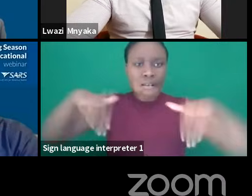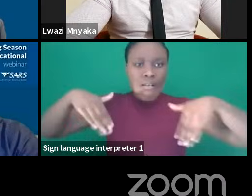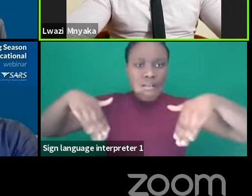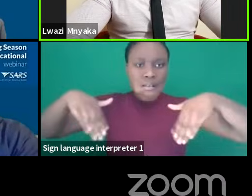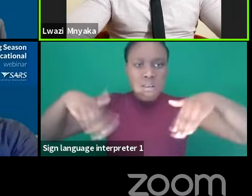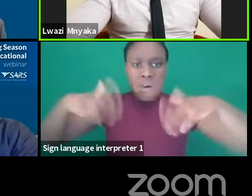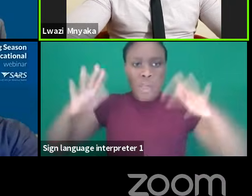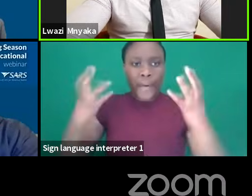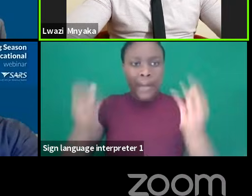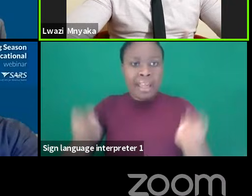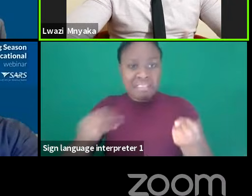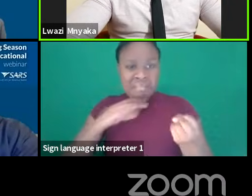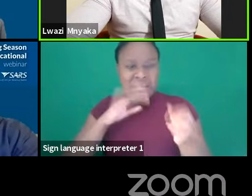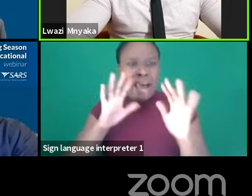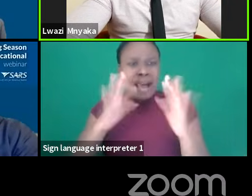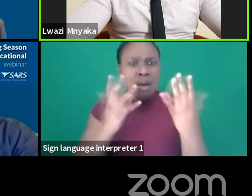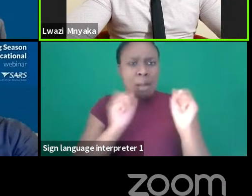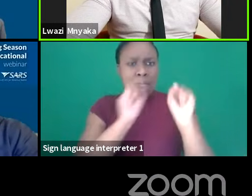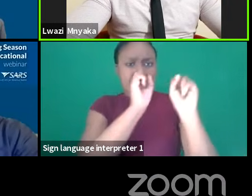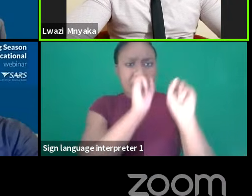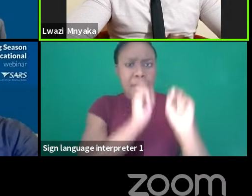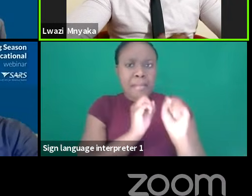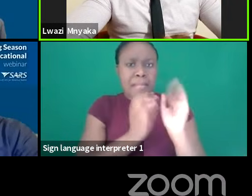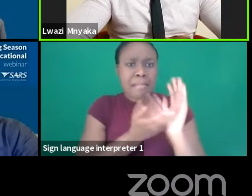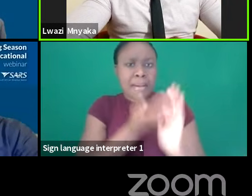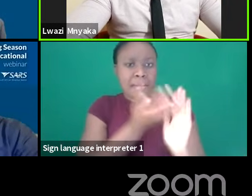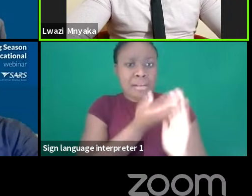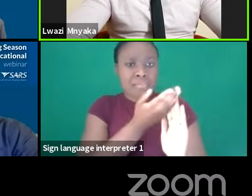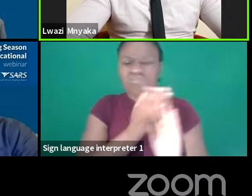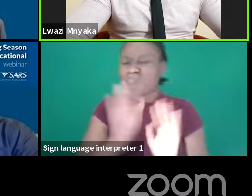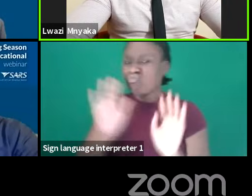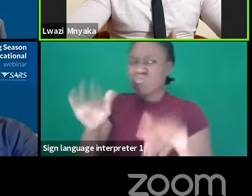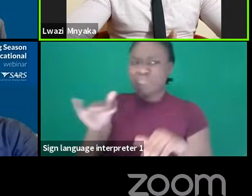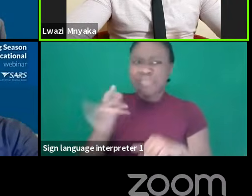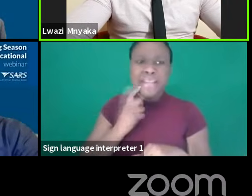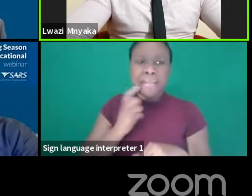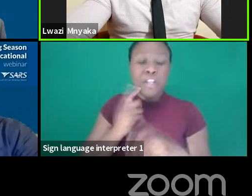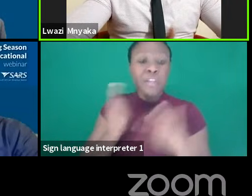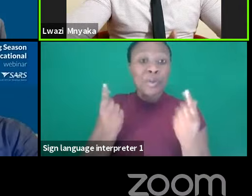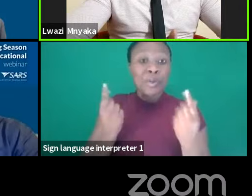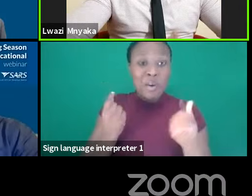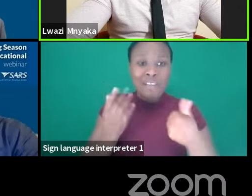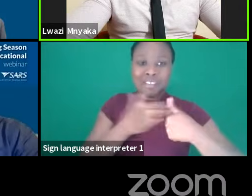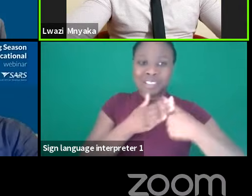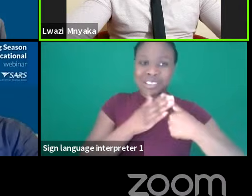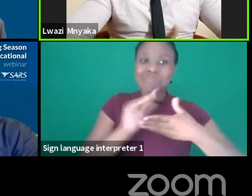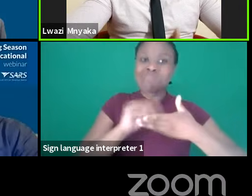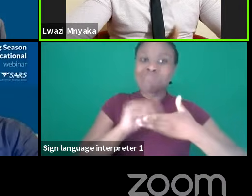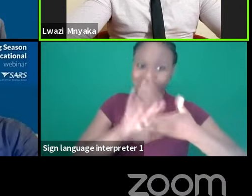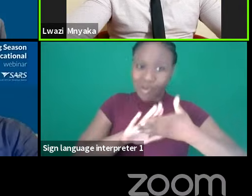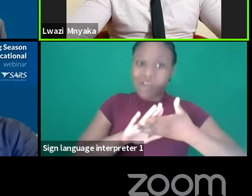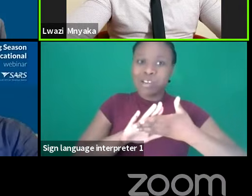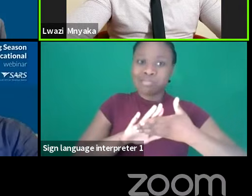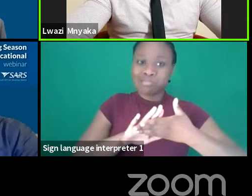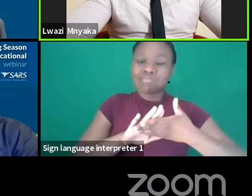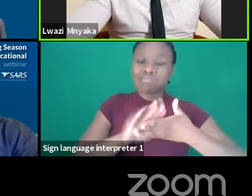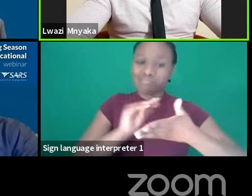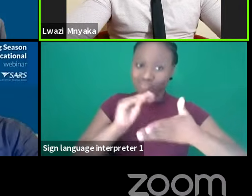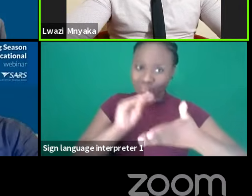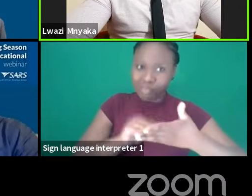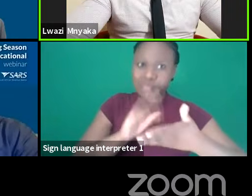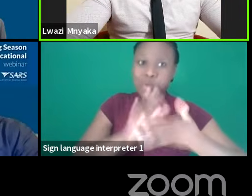Well, it's simple. First and foremost, you need to book an appointment. Now, of course, you can't do that using Lwazi, the